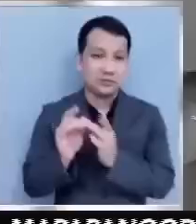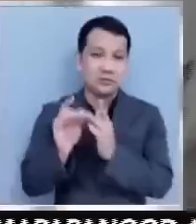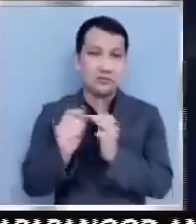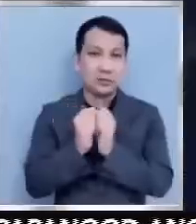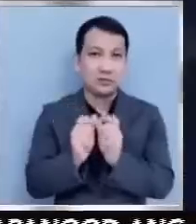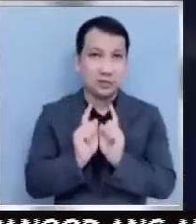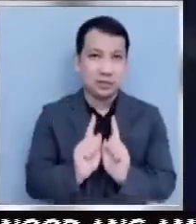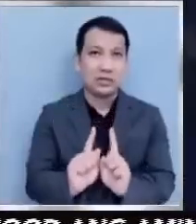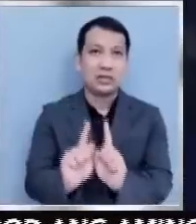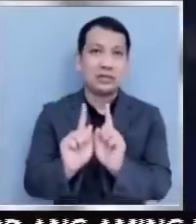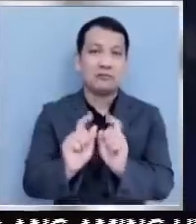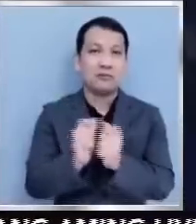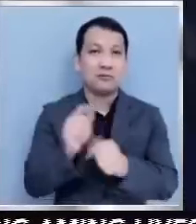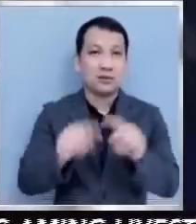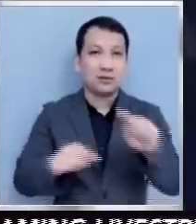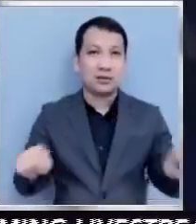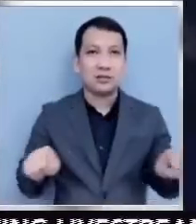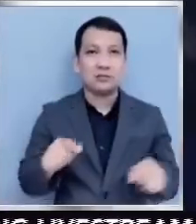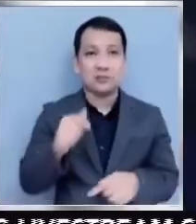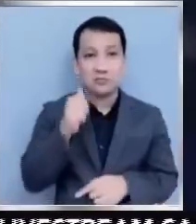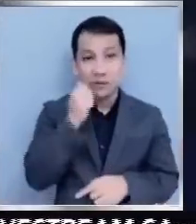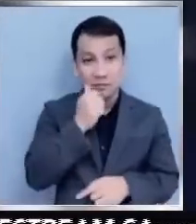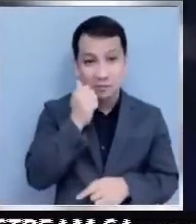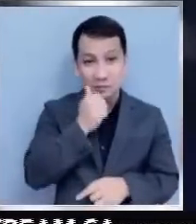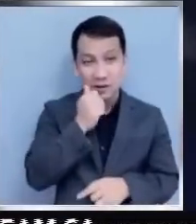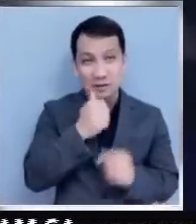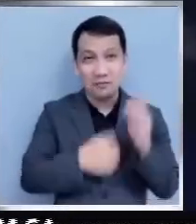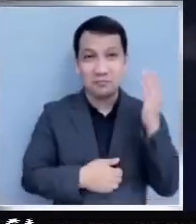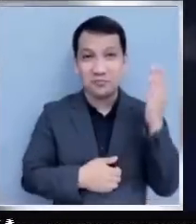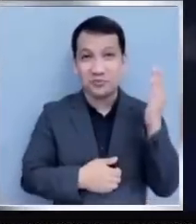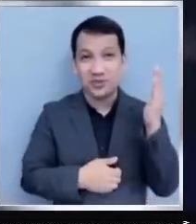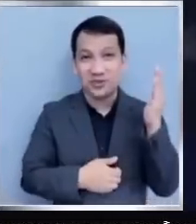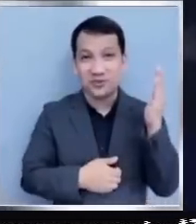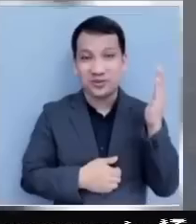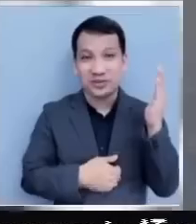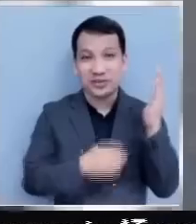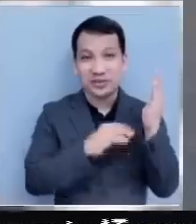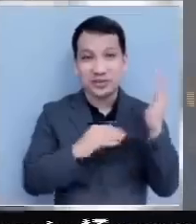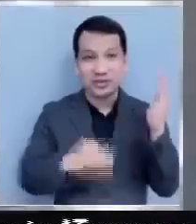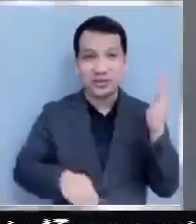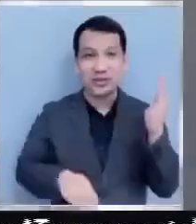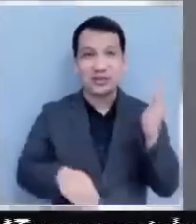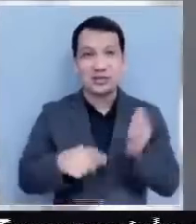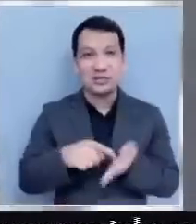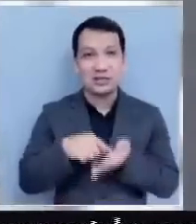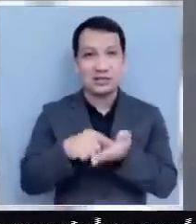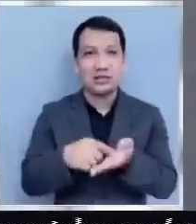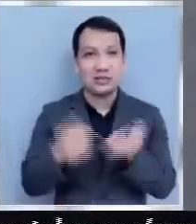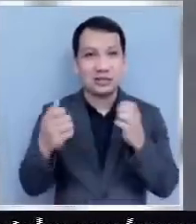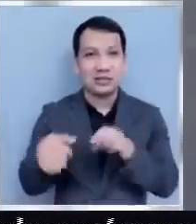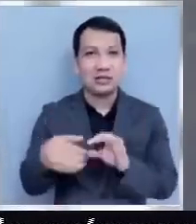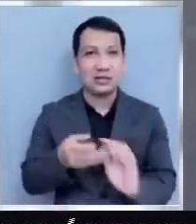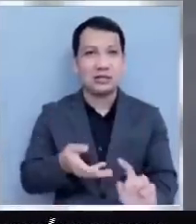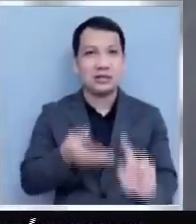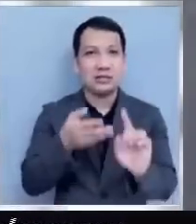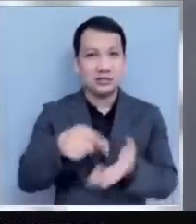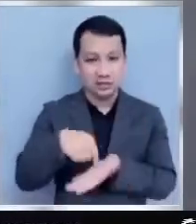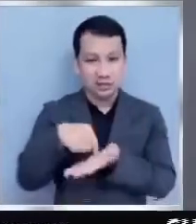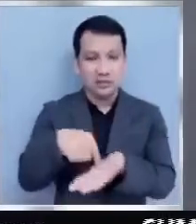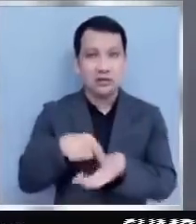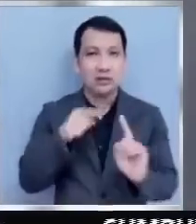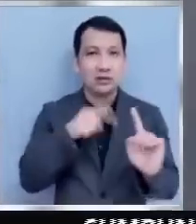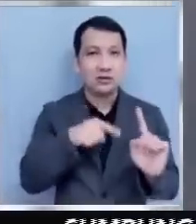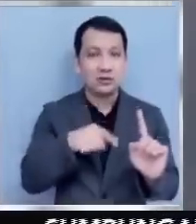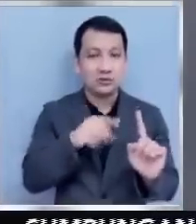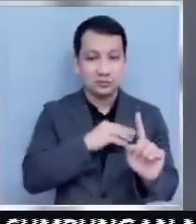pagsasama-sama ng ilang Pinay beauty queen na naging muse ng event. Kabilang sa mga rumampa, sina Miss